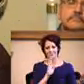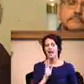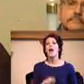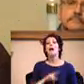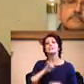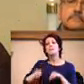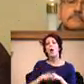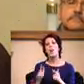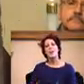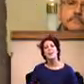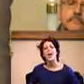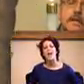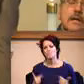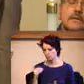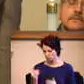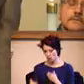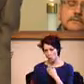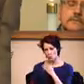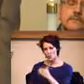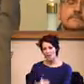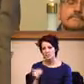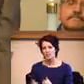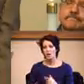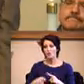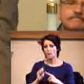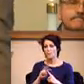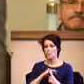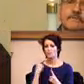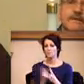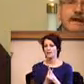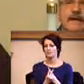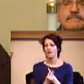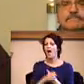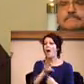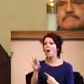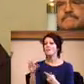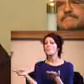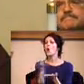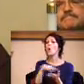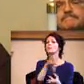in blessing and it's all about life from a perspective of the Holy